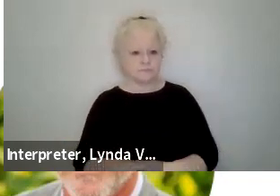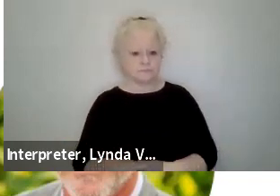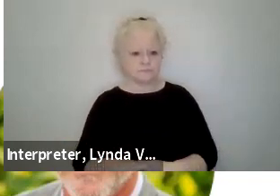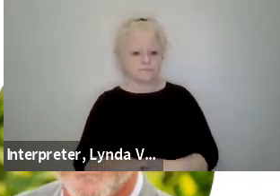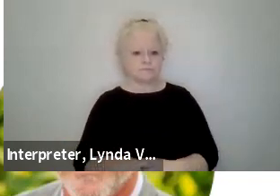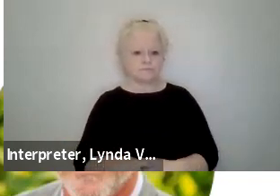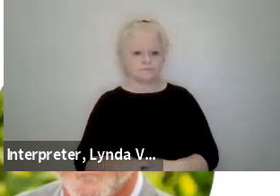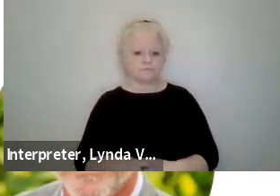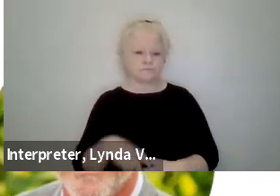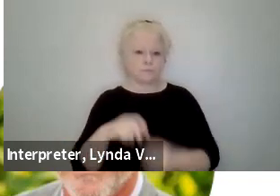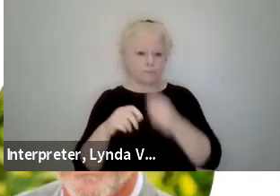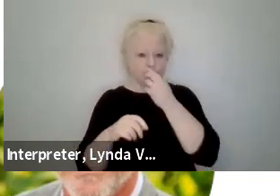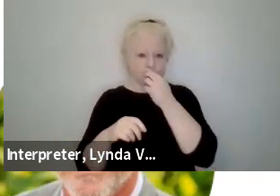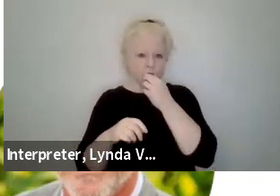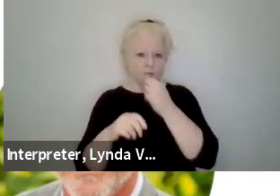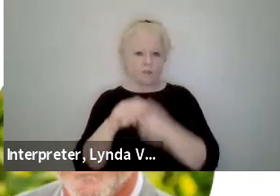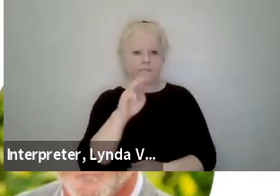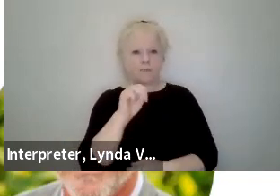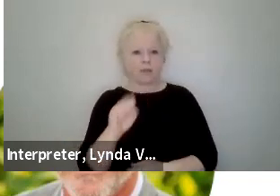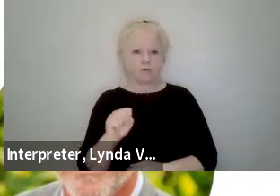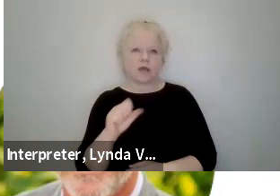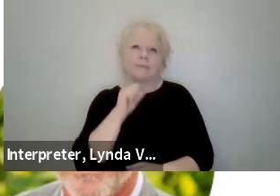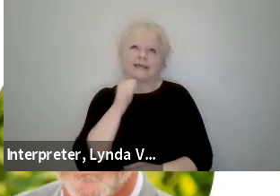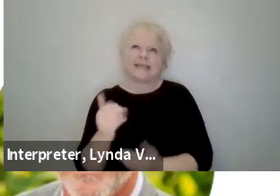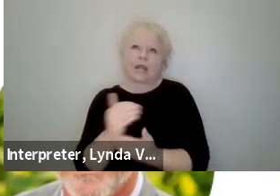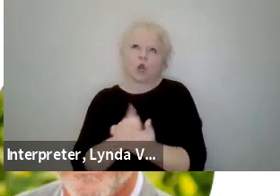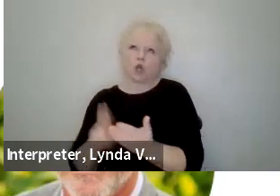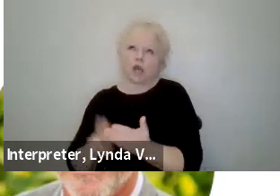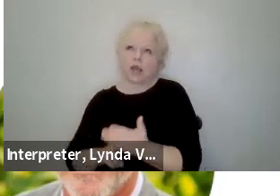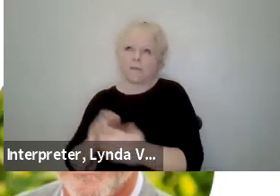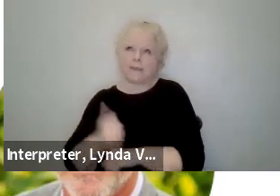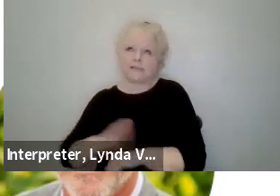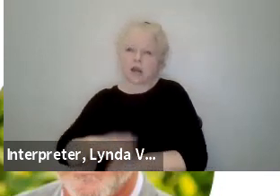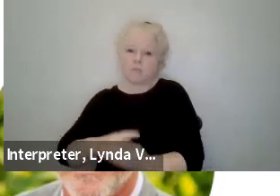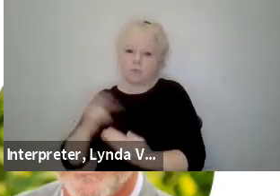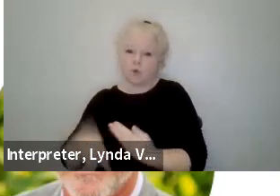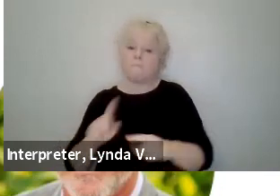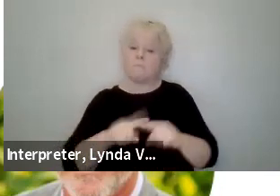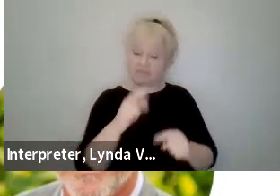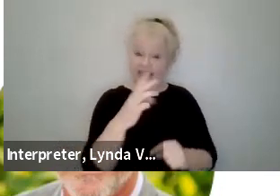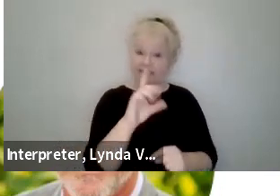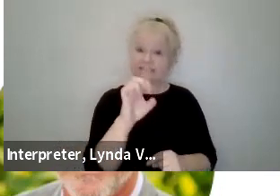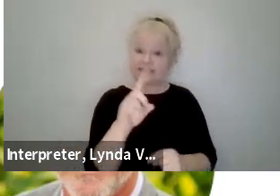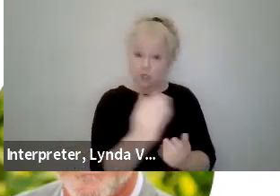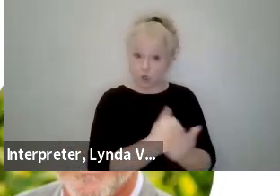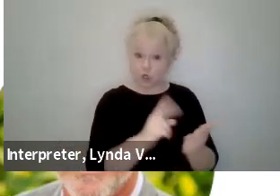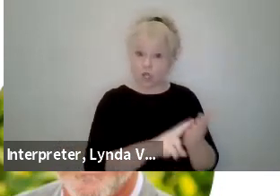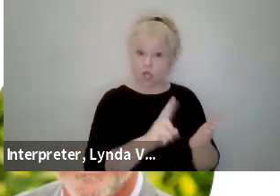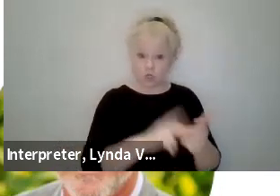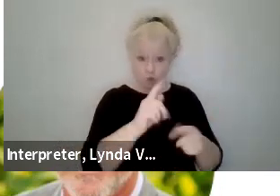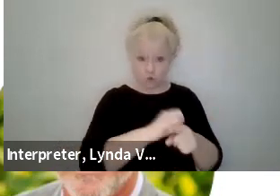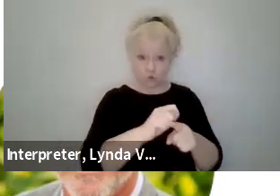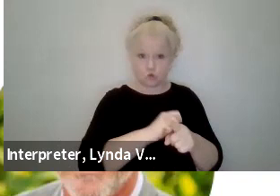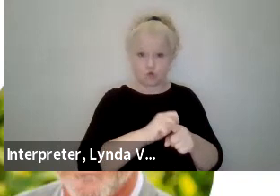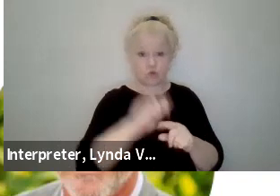not suggesting that Microsoft earned the contract based on our program, but they did earn a contract to train all of